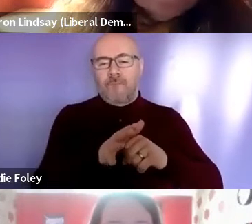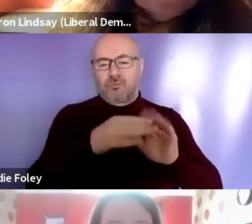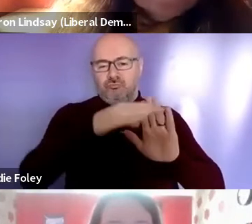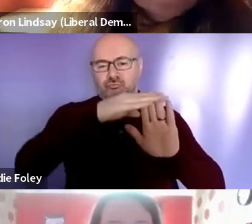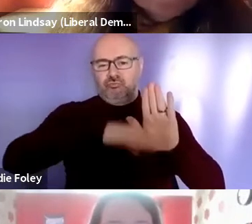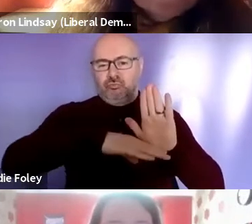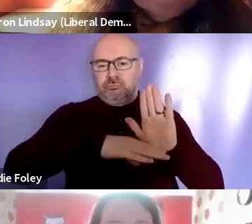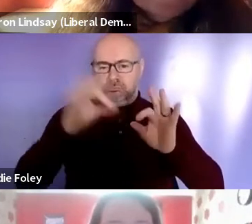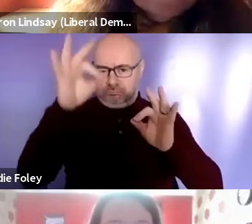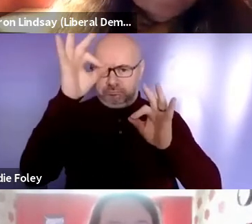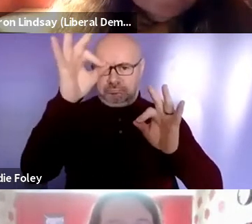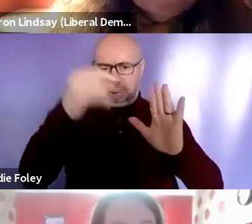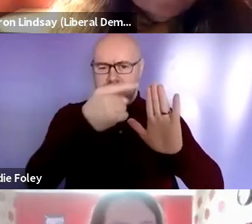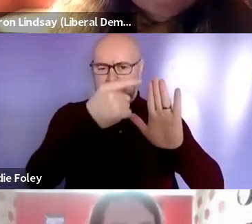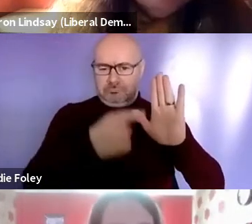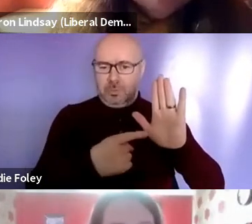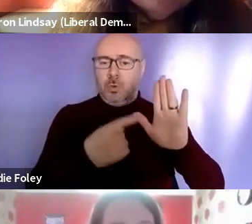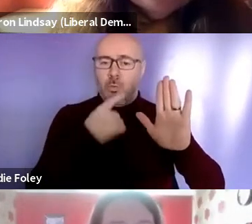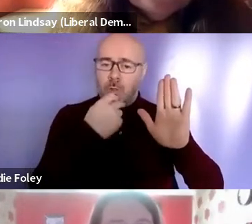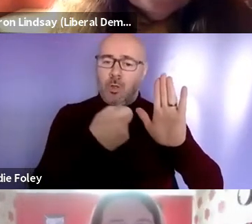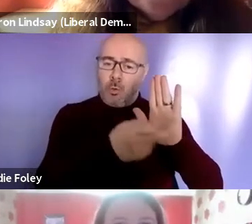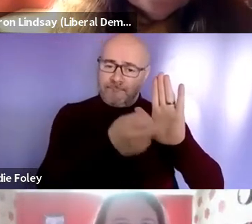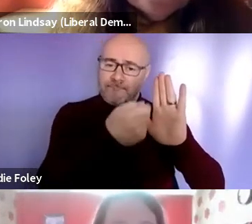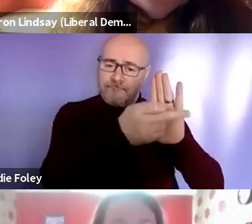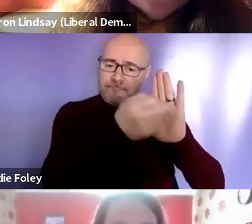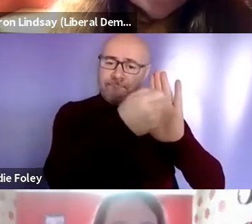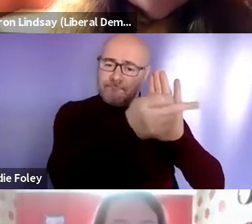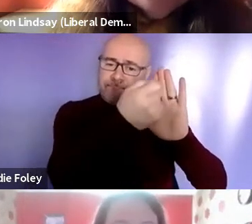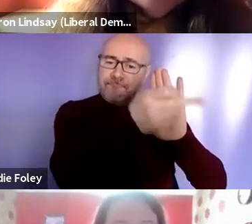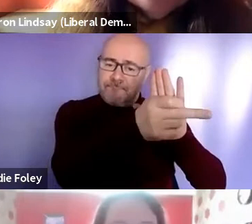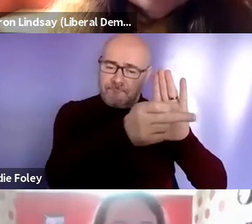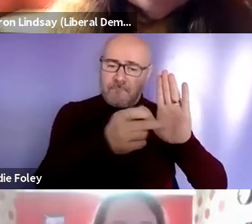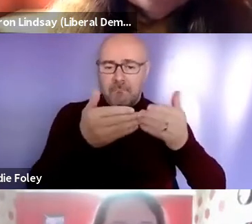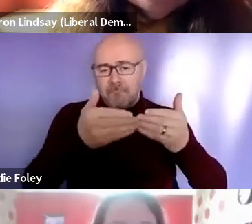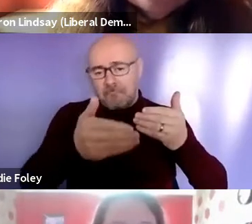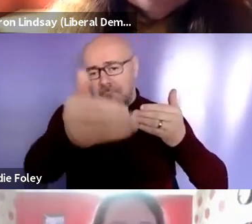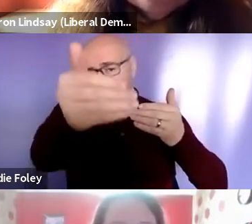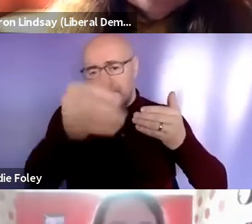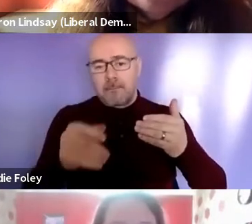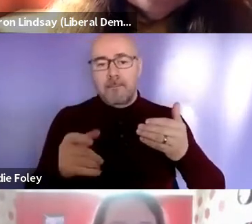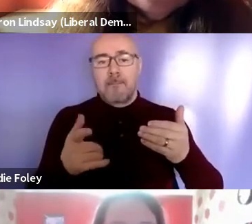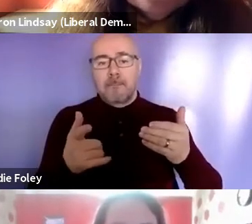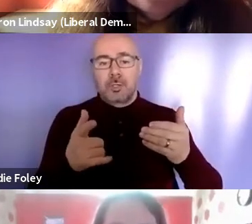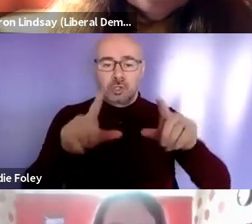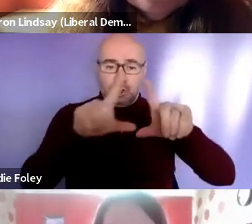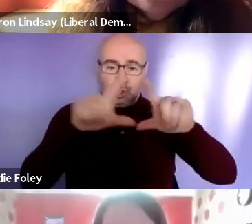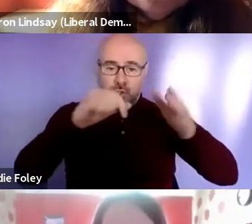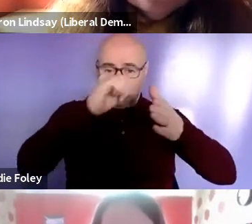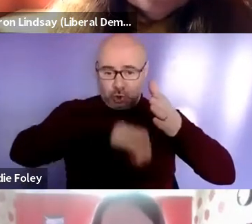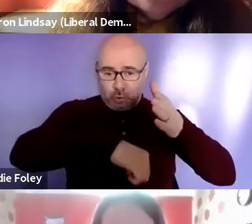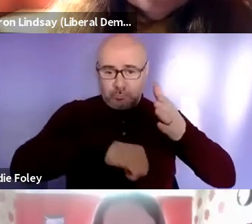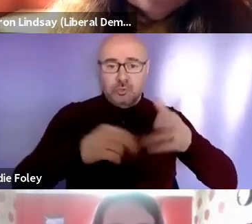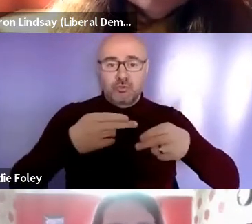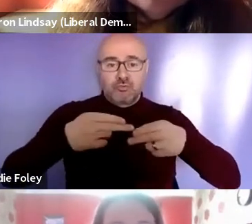relaxed, physical accessibility to places like shops and restaurants is going to be so important for